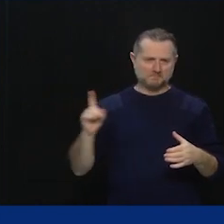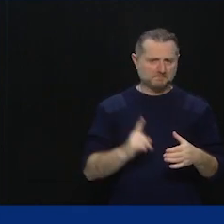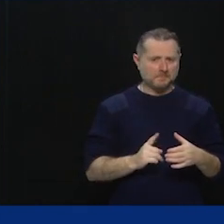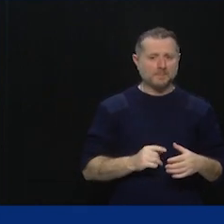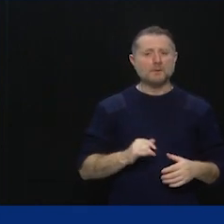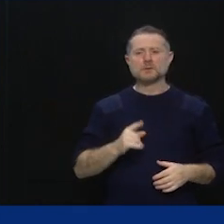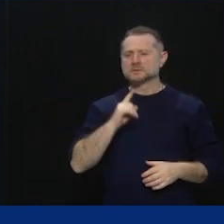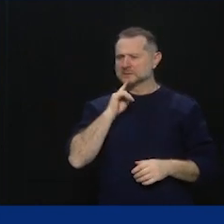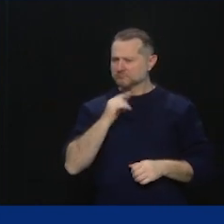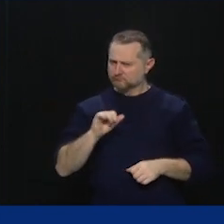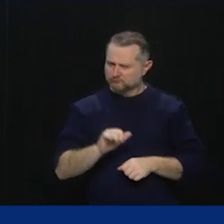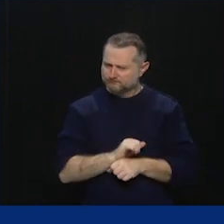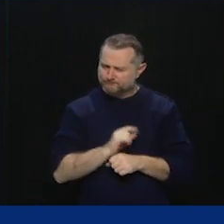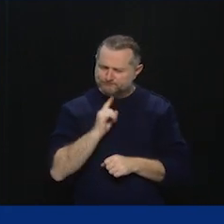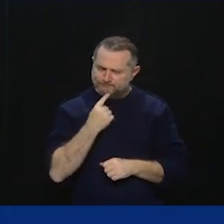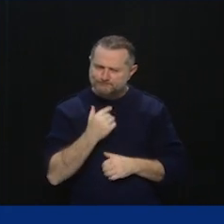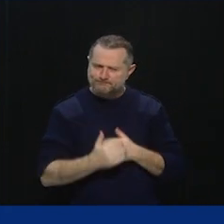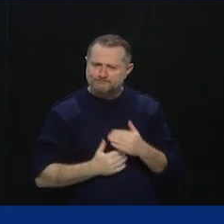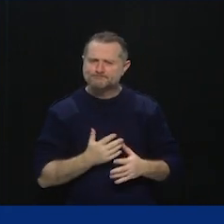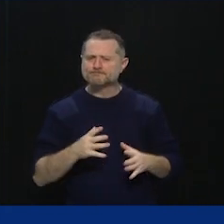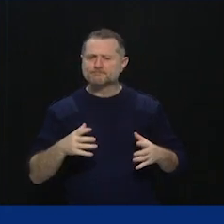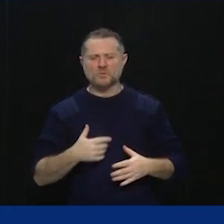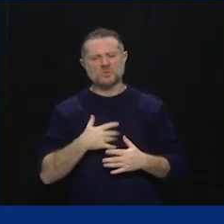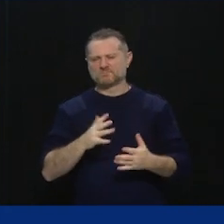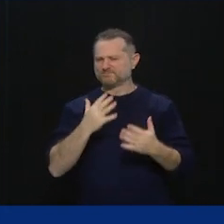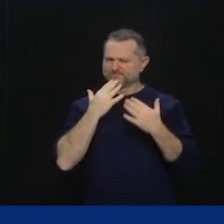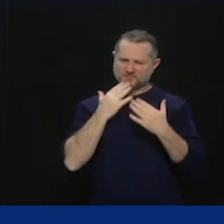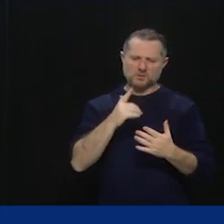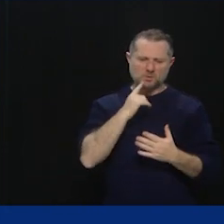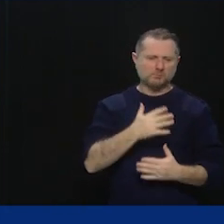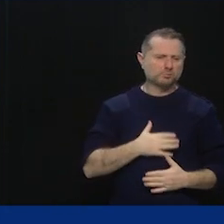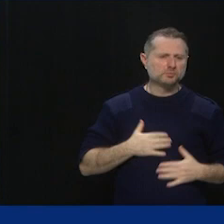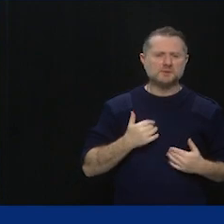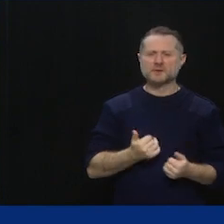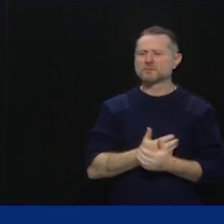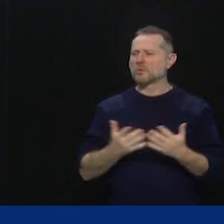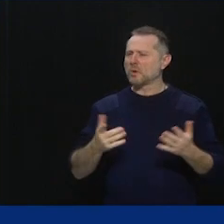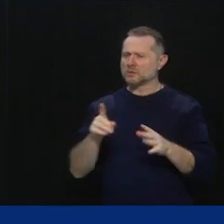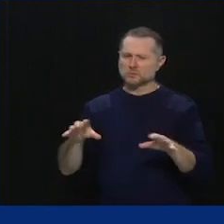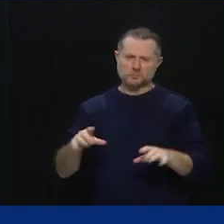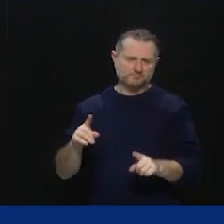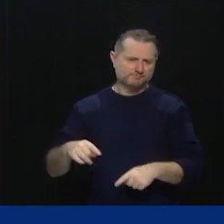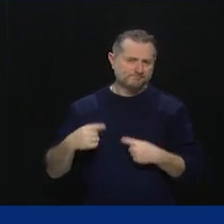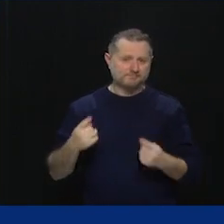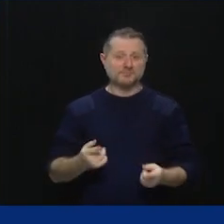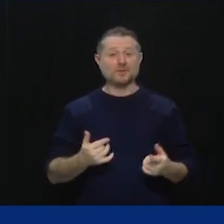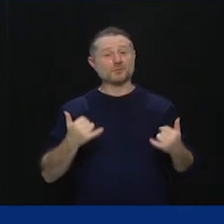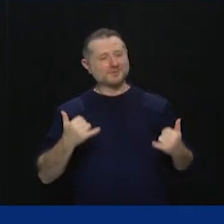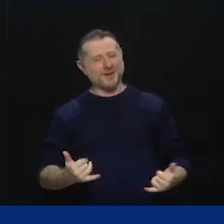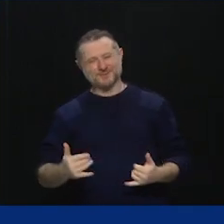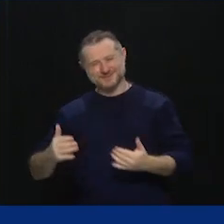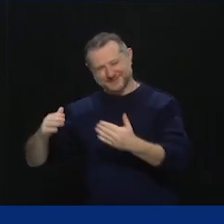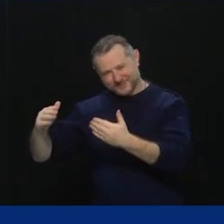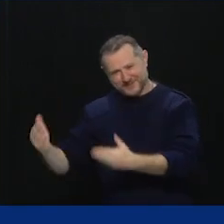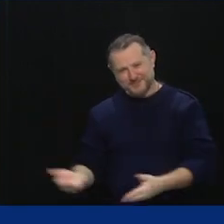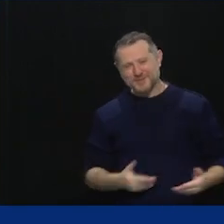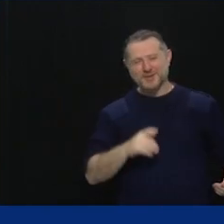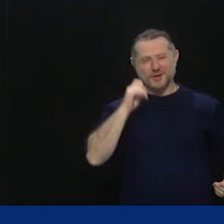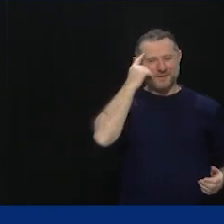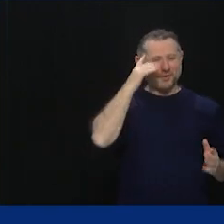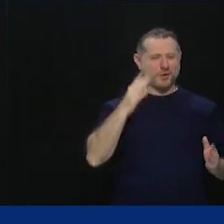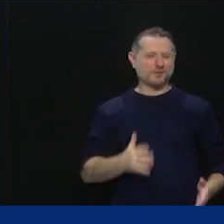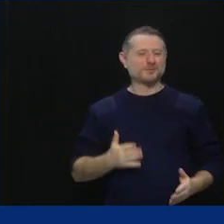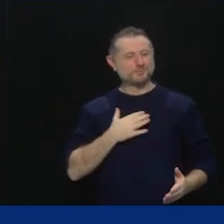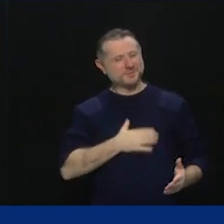I appreciate everything you've been doing. And with that, I'd like to introduce the governor. Please come up and say a few words.